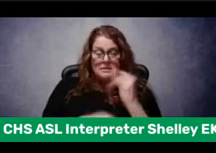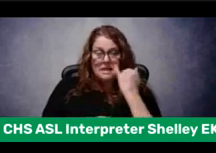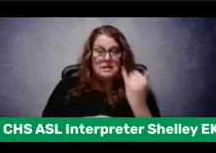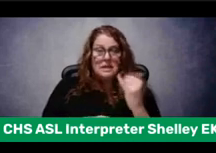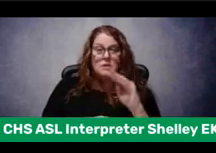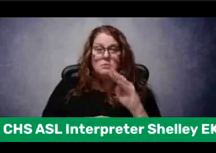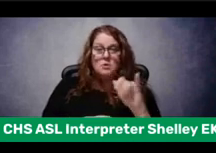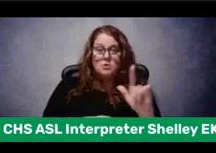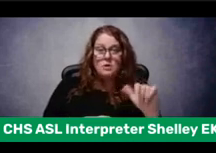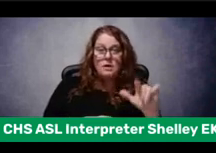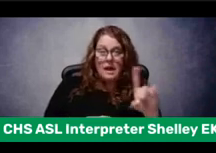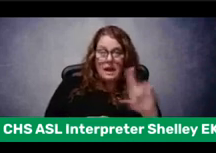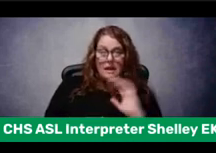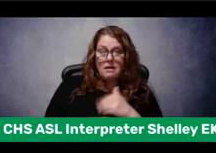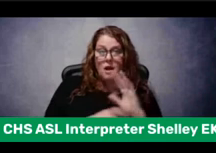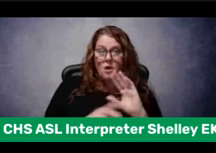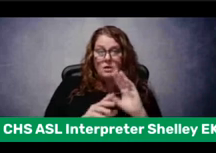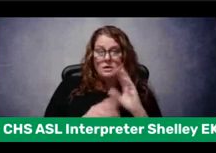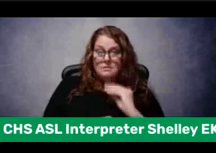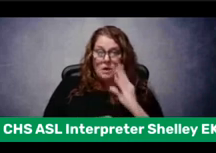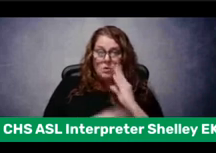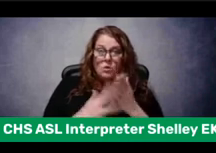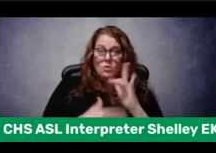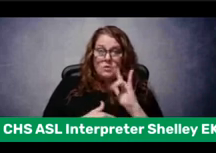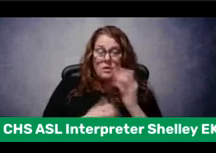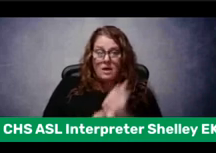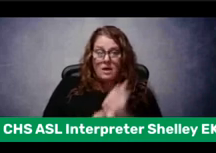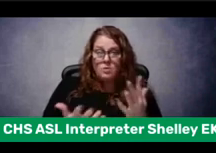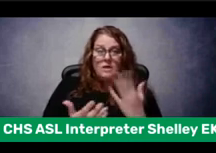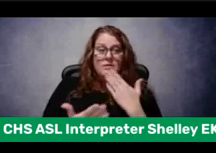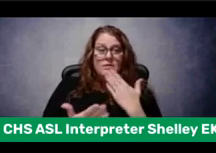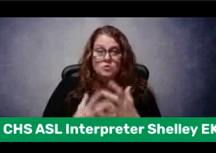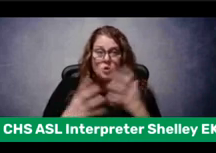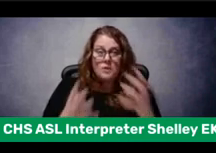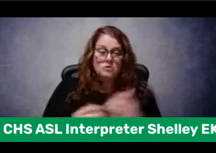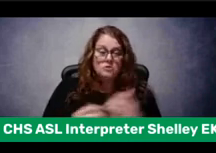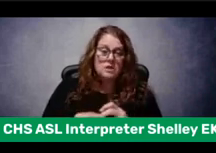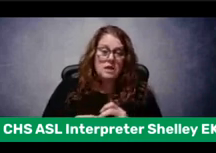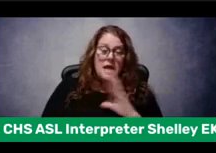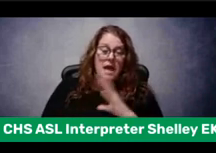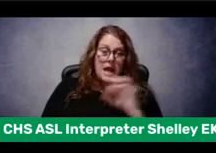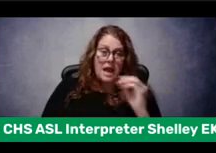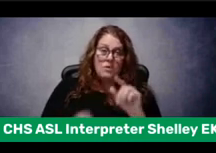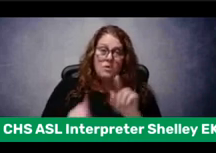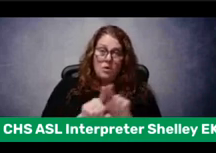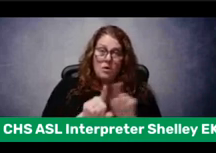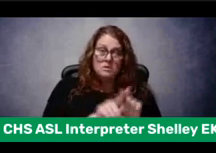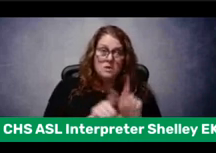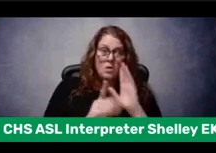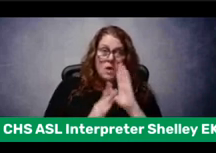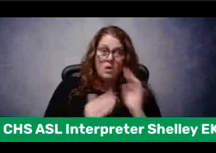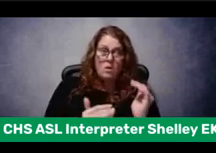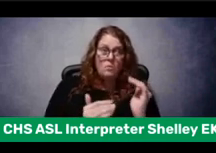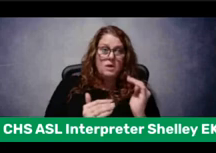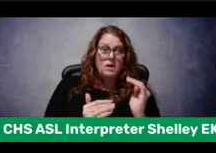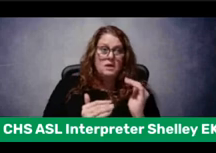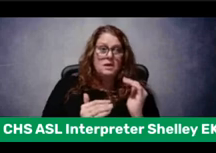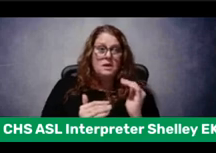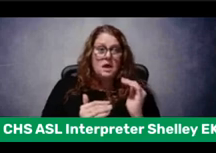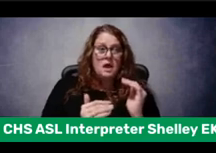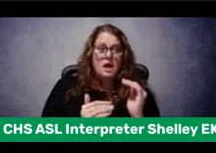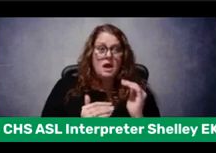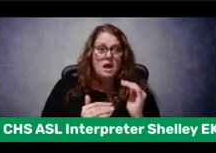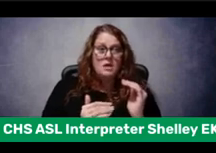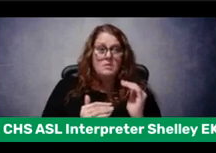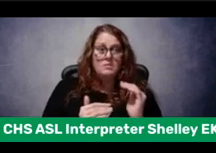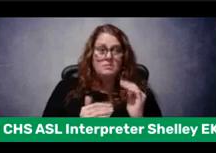is and our experience going through it with everyone. So just thank you so much. And that I also hope that the conversation